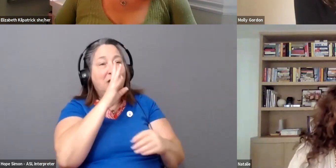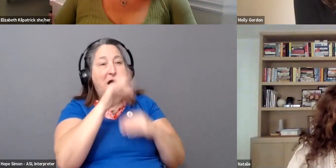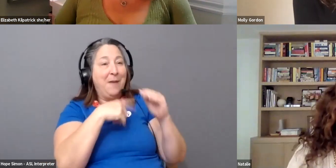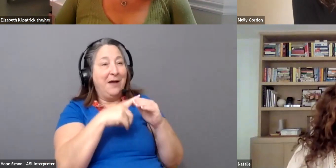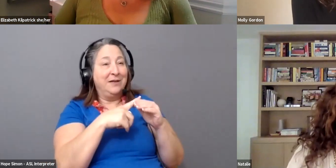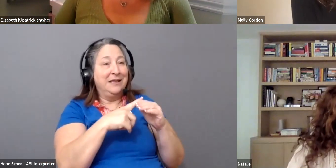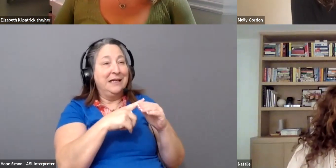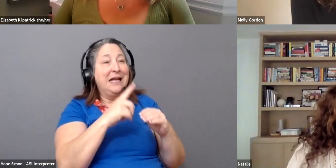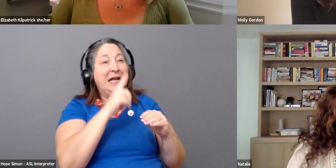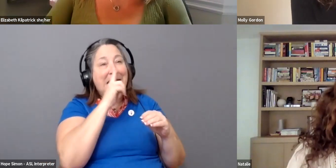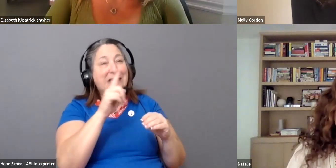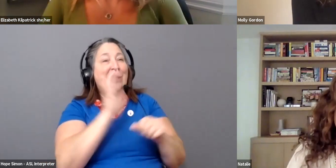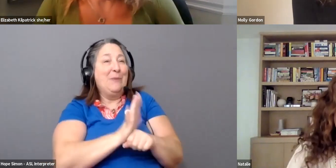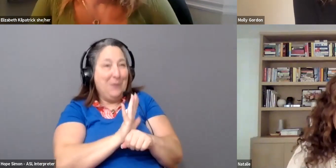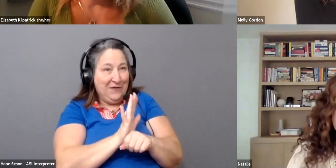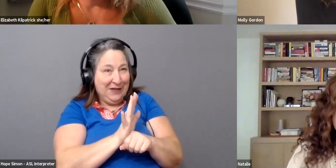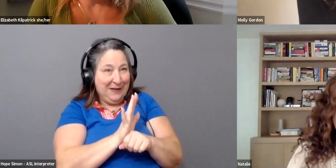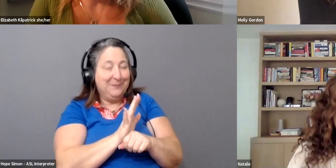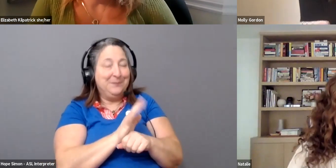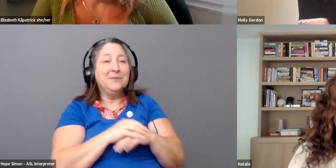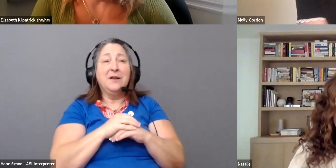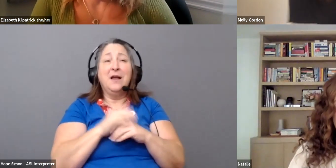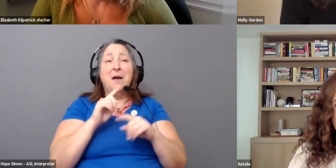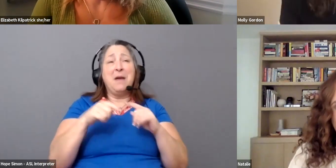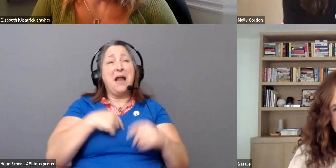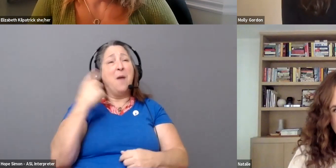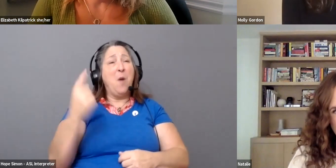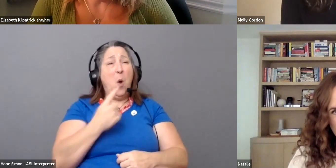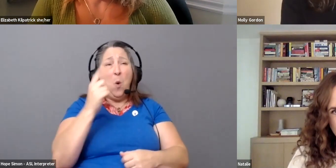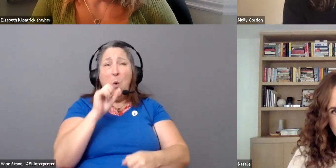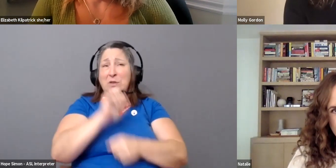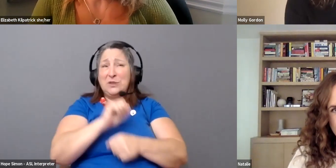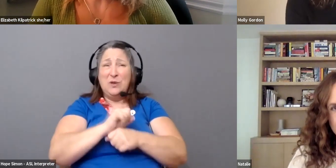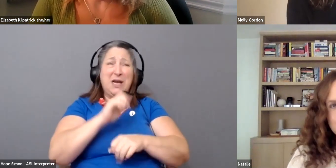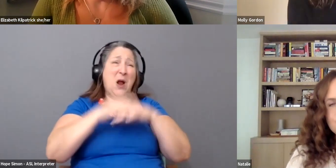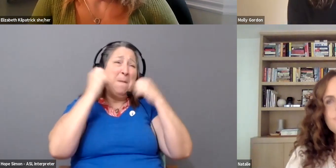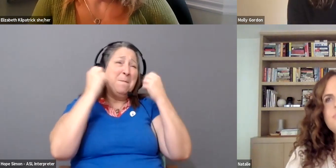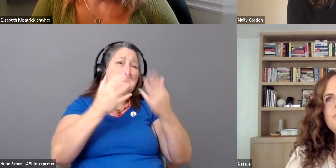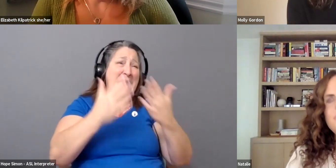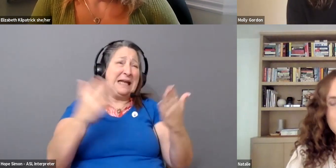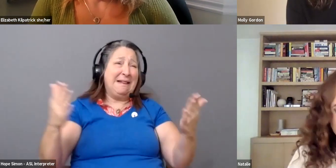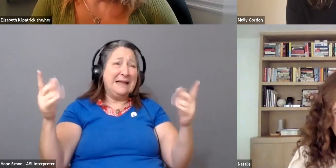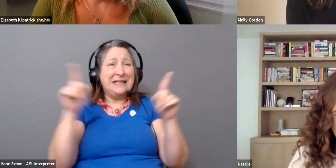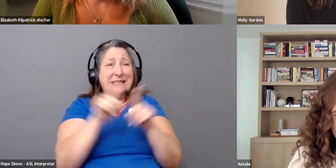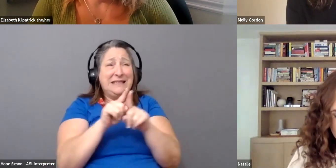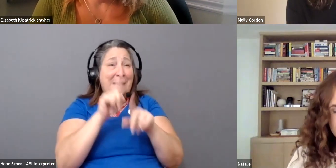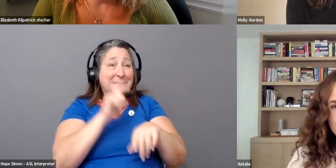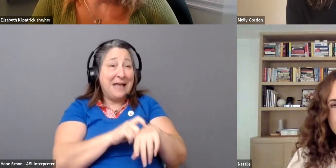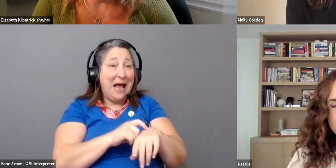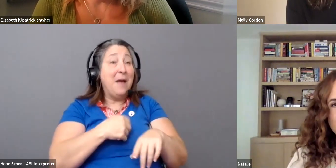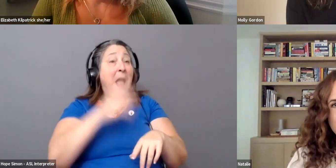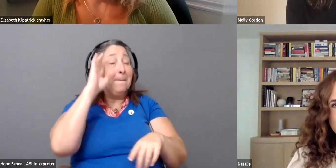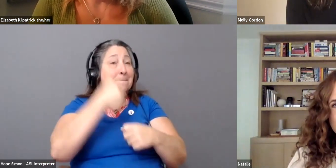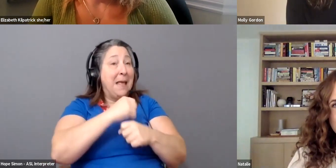want to talk about is this movie. But yeah, I mean, I'm always working on several things at once. I'm going to make another movie